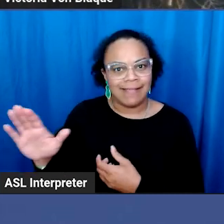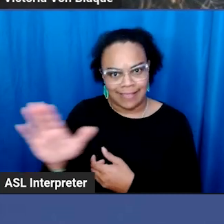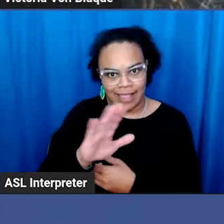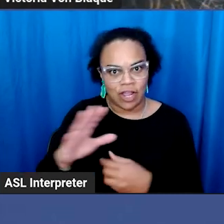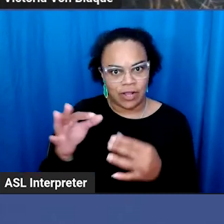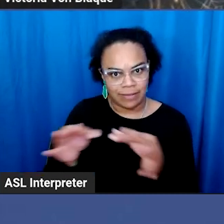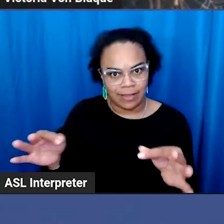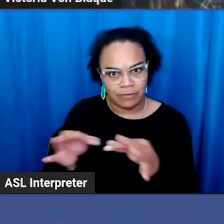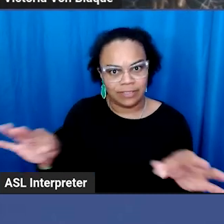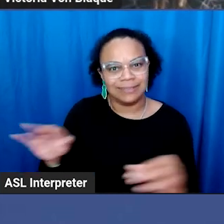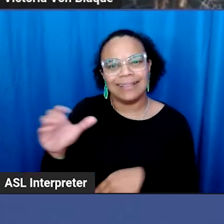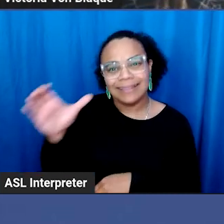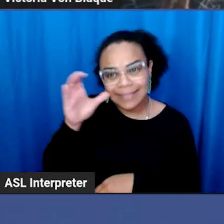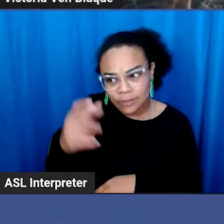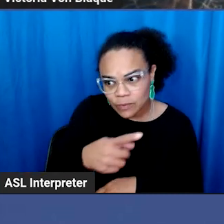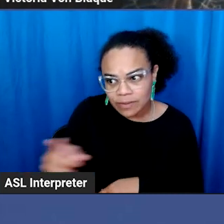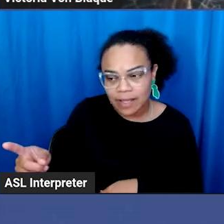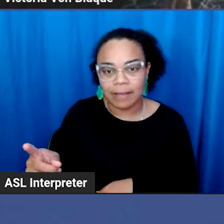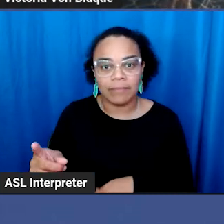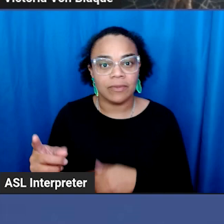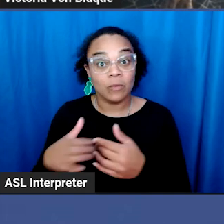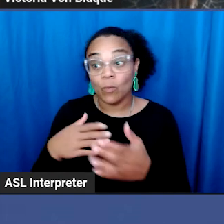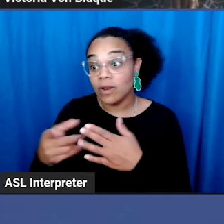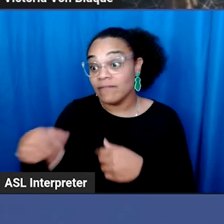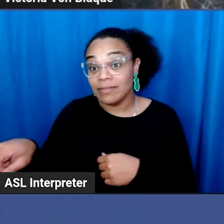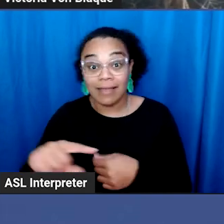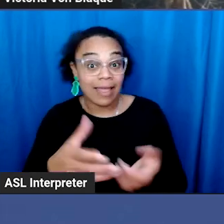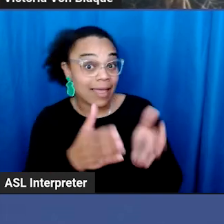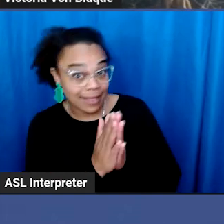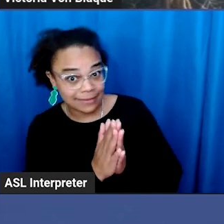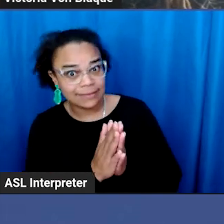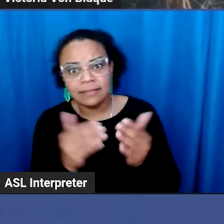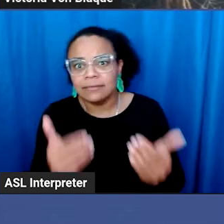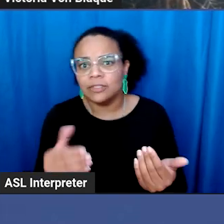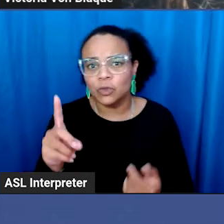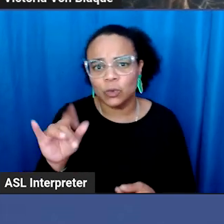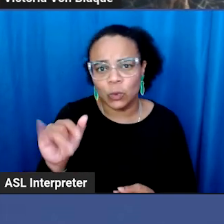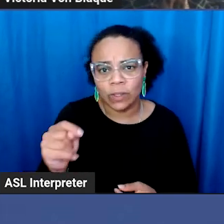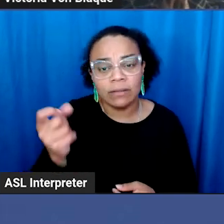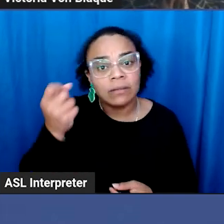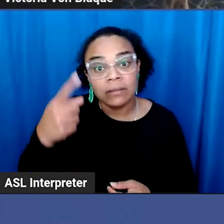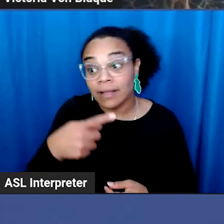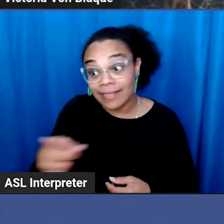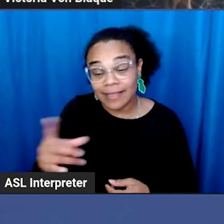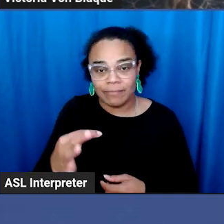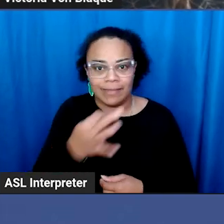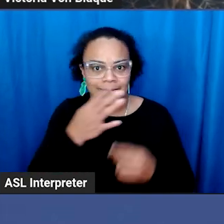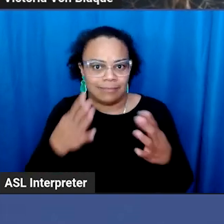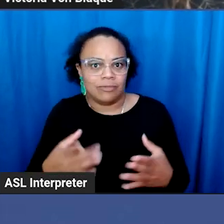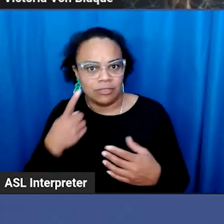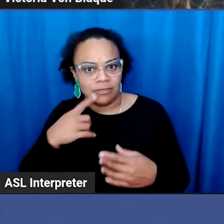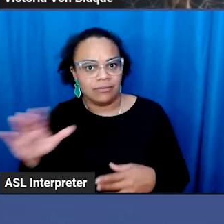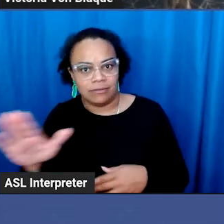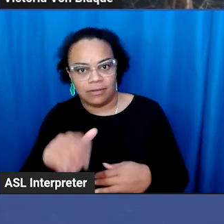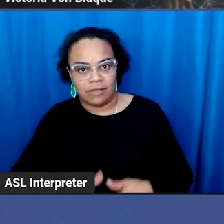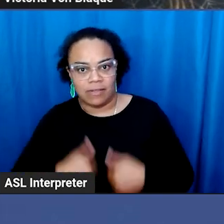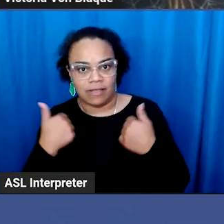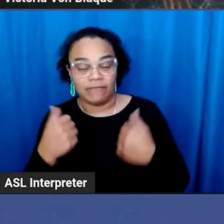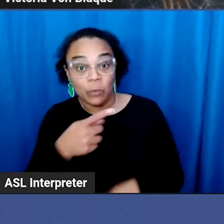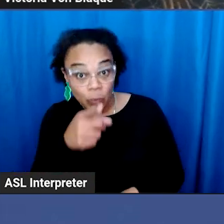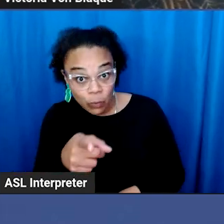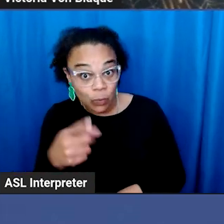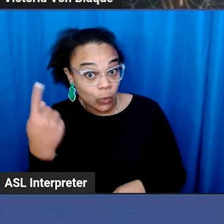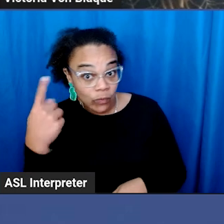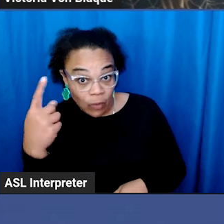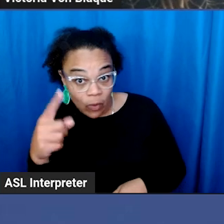Do what they're asking, because these people are the experts in their own lives. You are here to help them with what